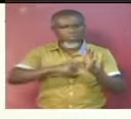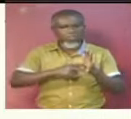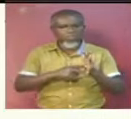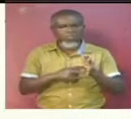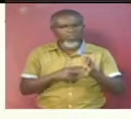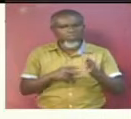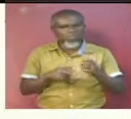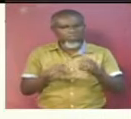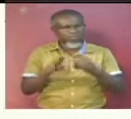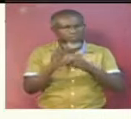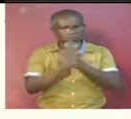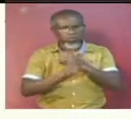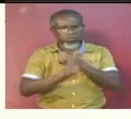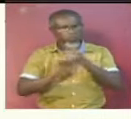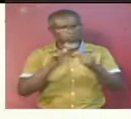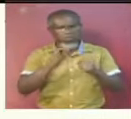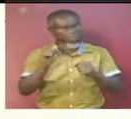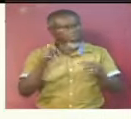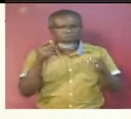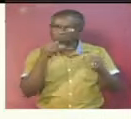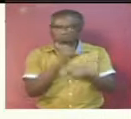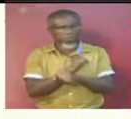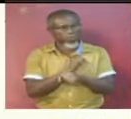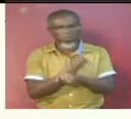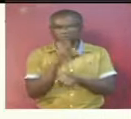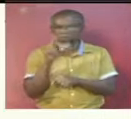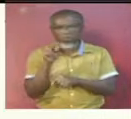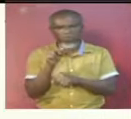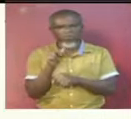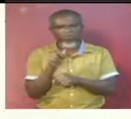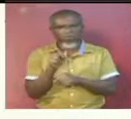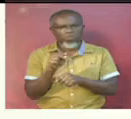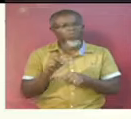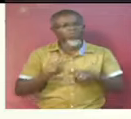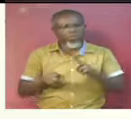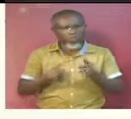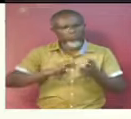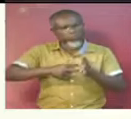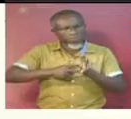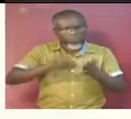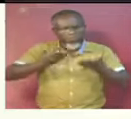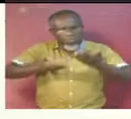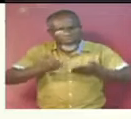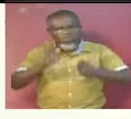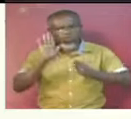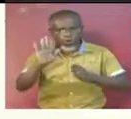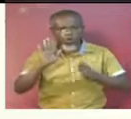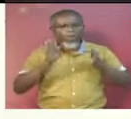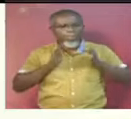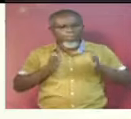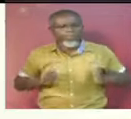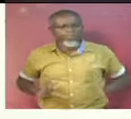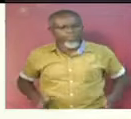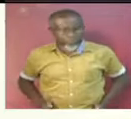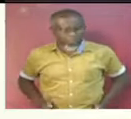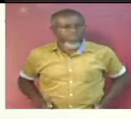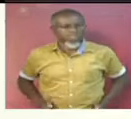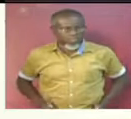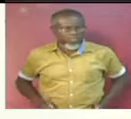response was weak. It just means that constitutionally, the way your body is put together, that immune response didn't trigger a feeling